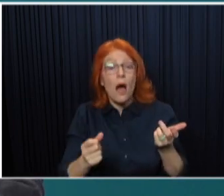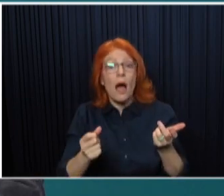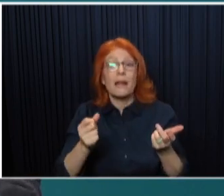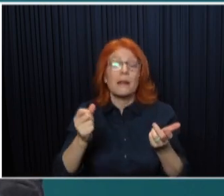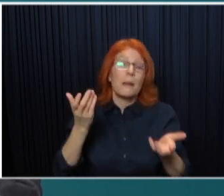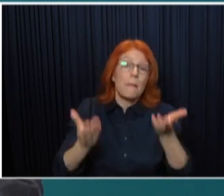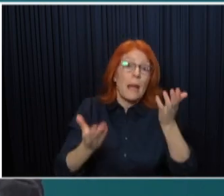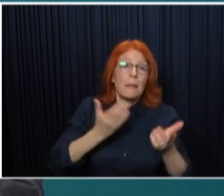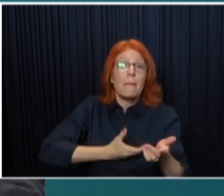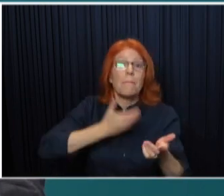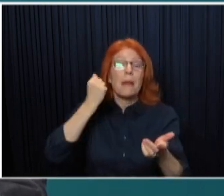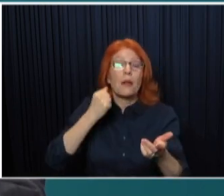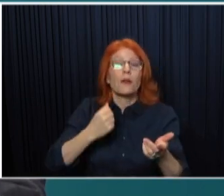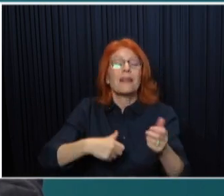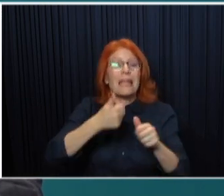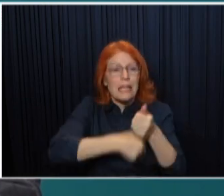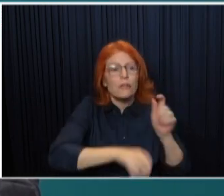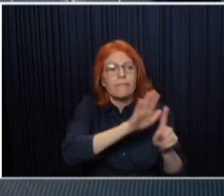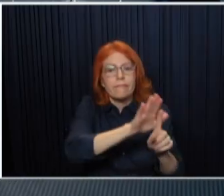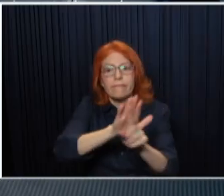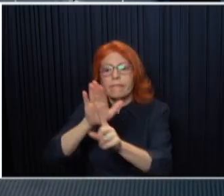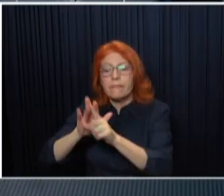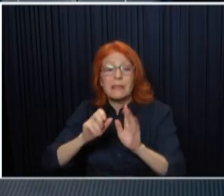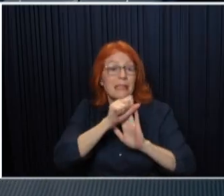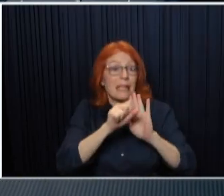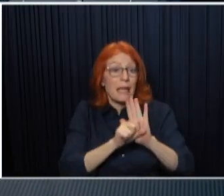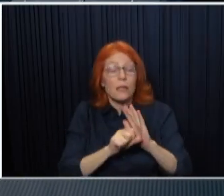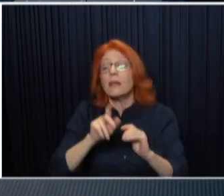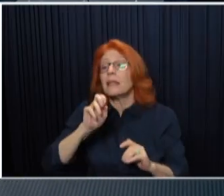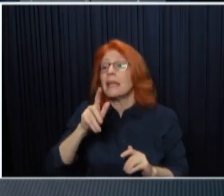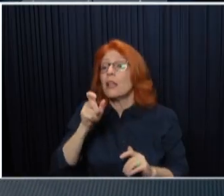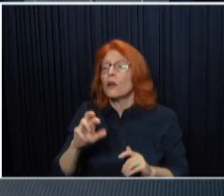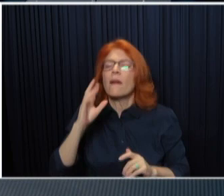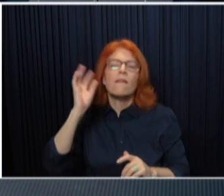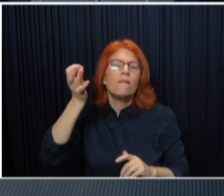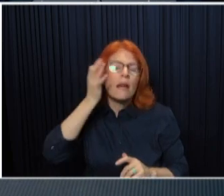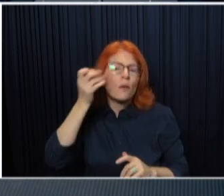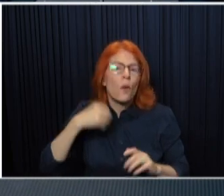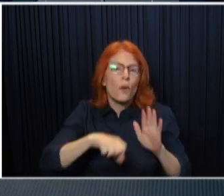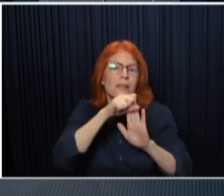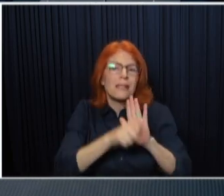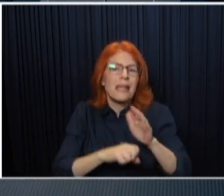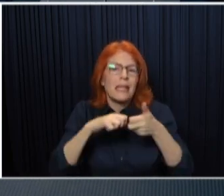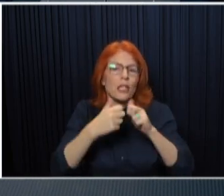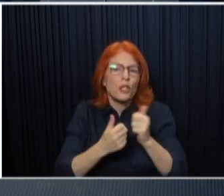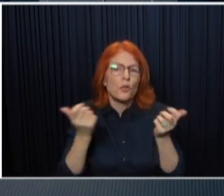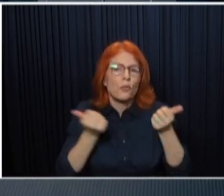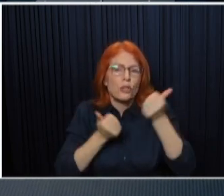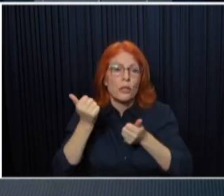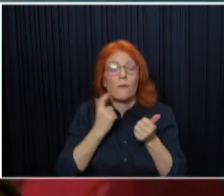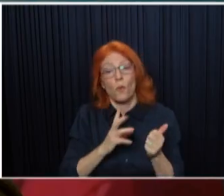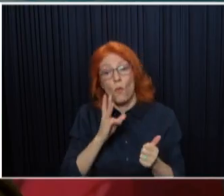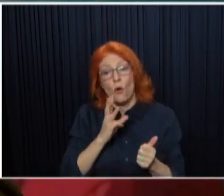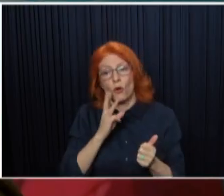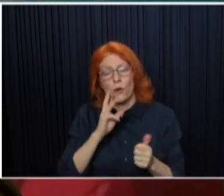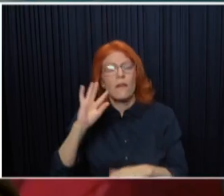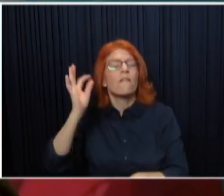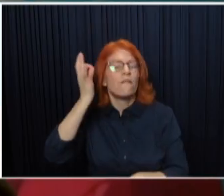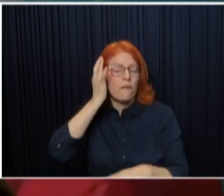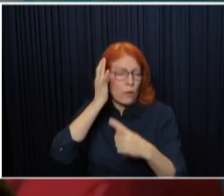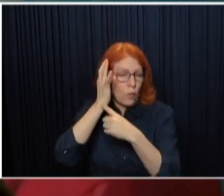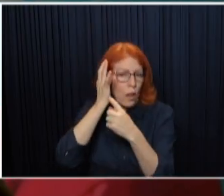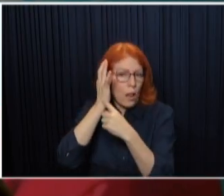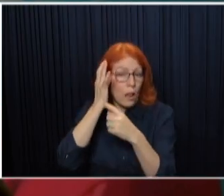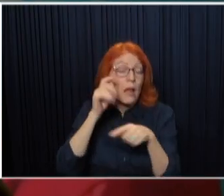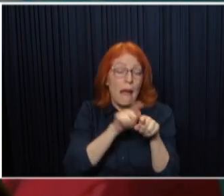better on a state-by-state basis? Mr. Keeler, is this a federal government issue or more of a state issue? For water, it's a federal government issue